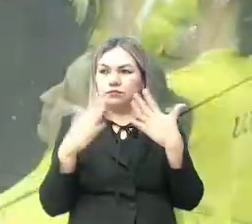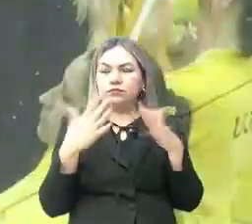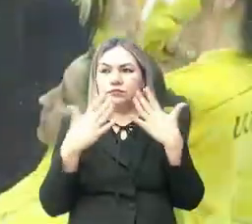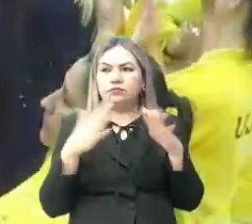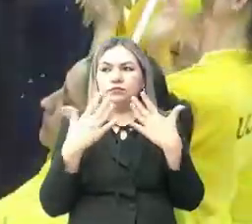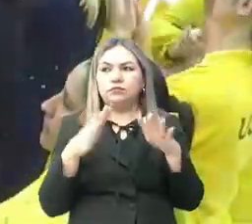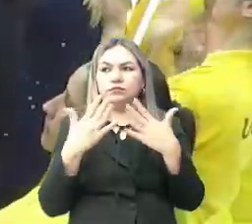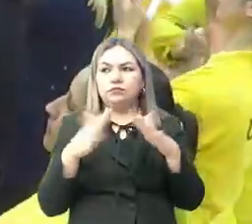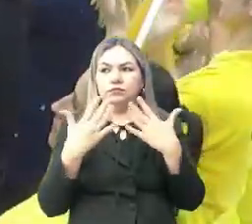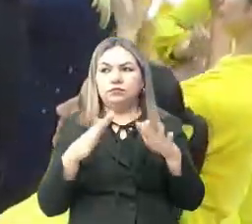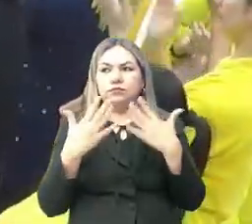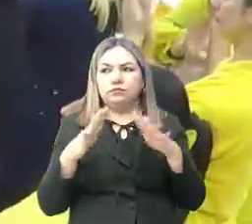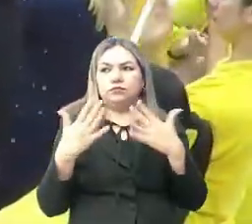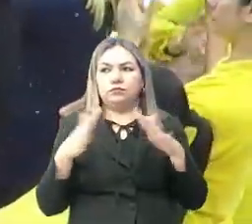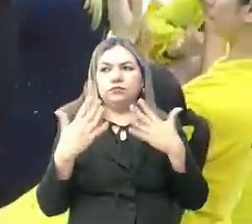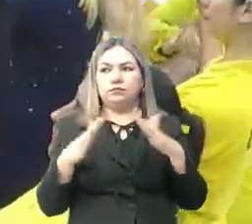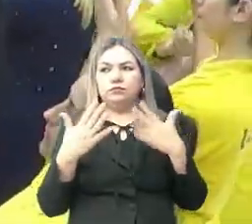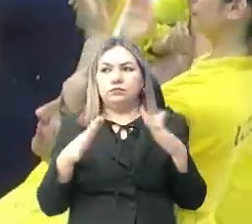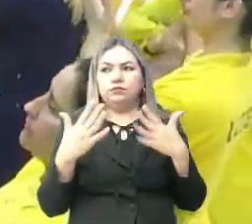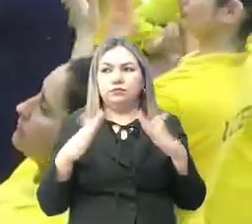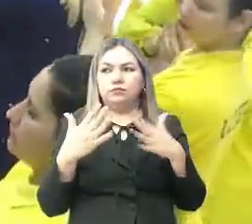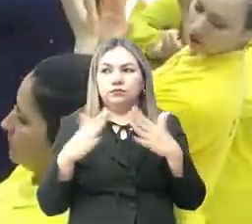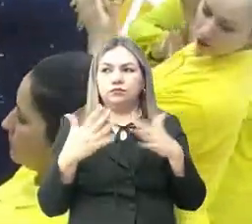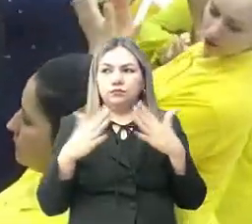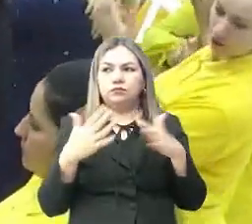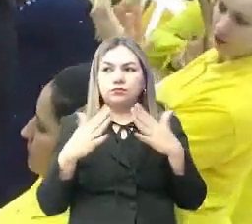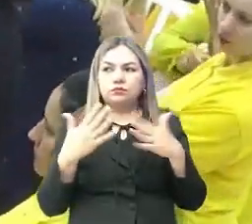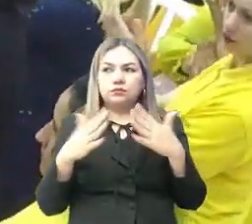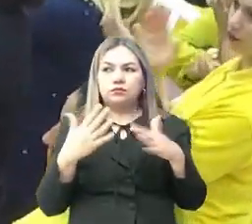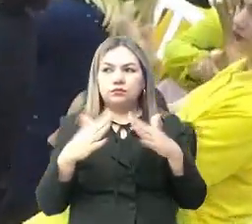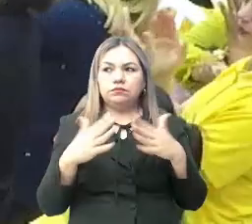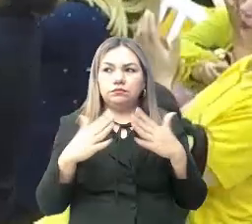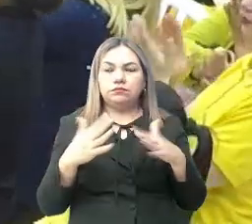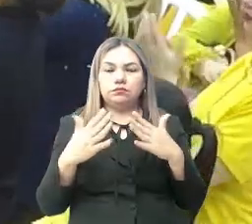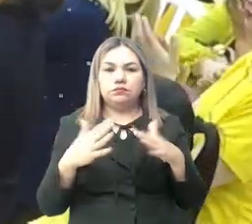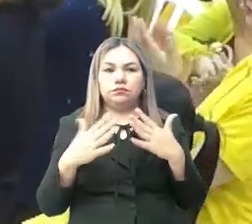word? Amen. Let's ask the